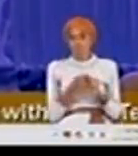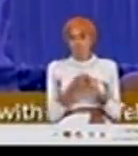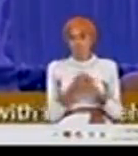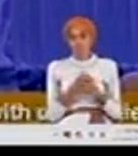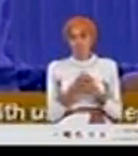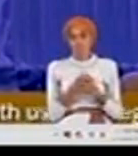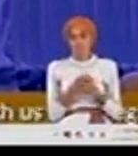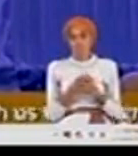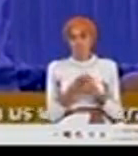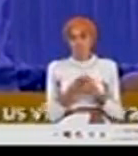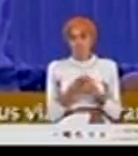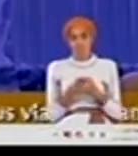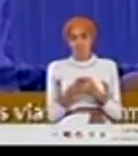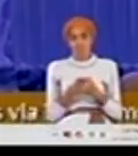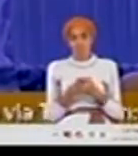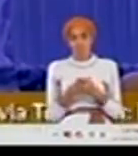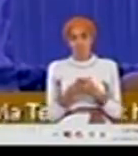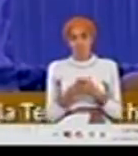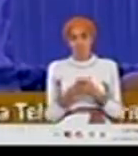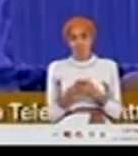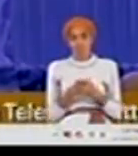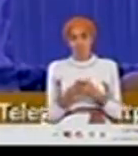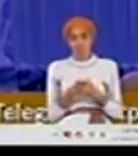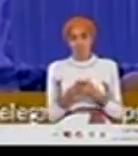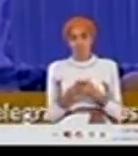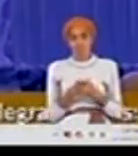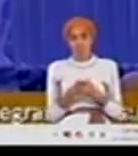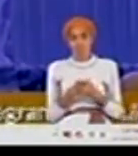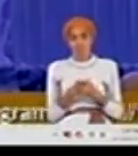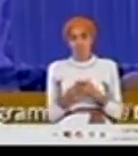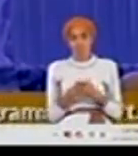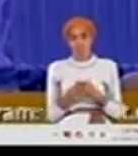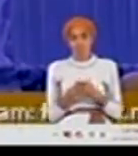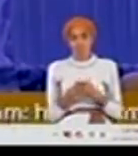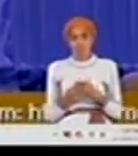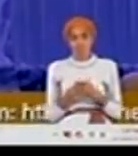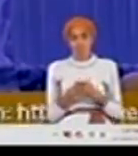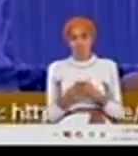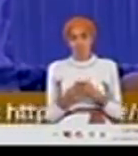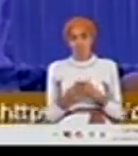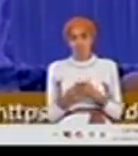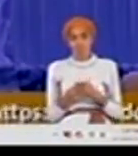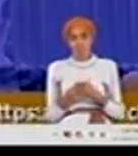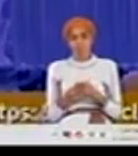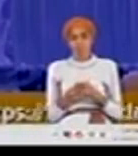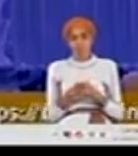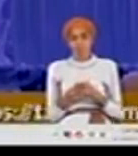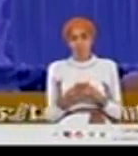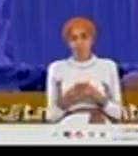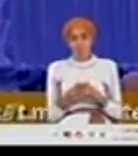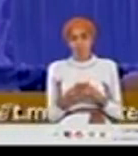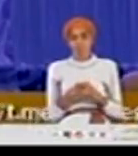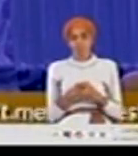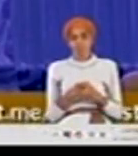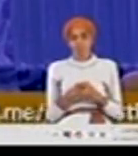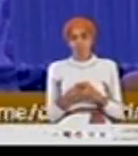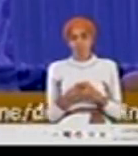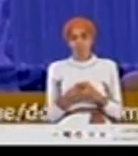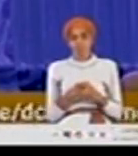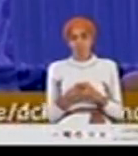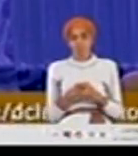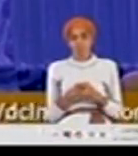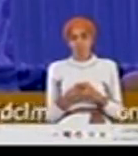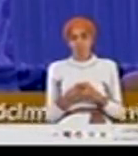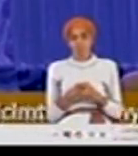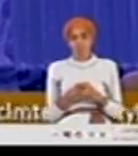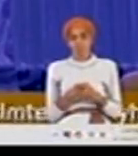we call it the medical palace, photophobia. And because of this, he has not been able to see very well. And also, he's having heartburn for the